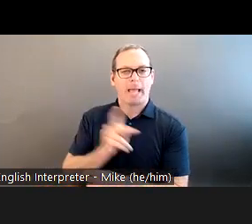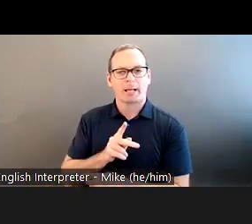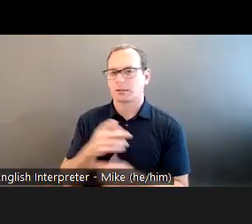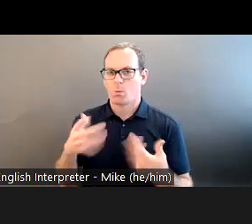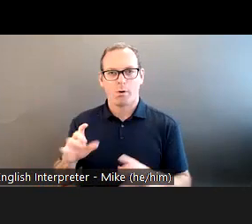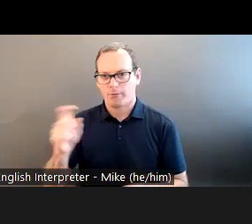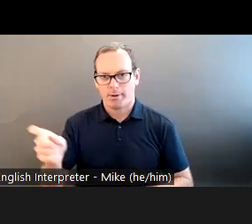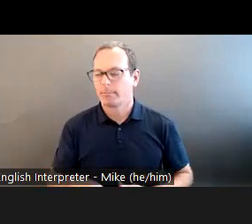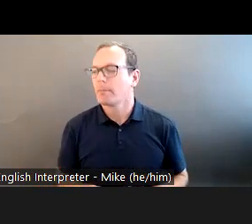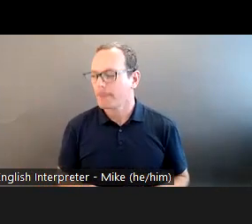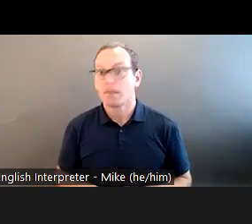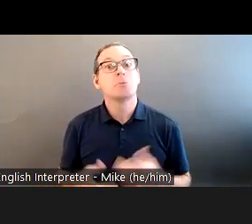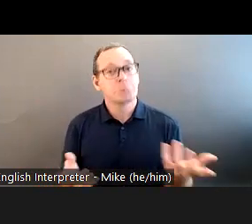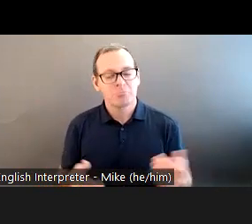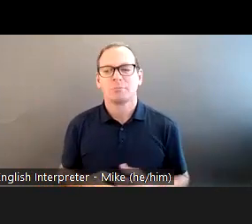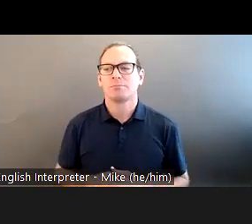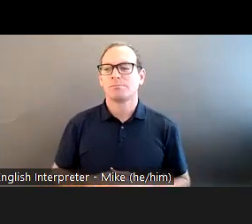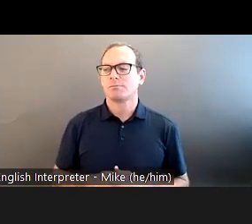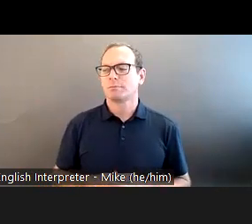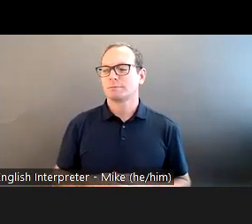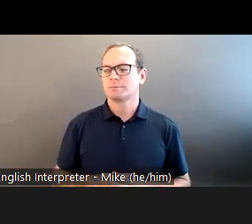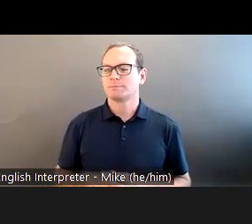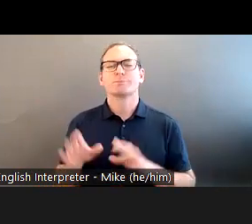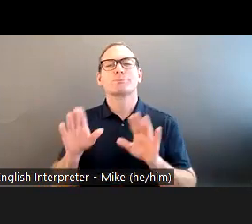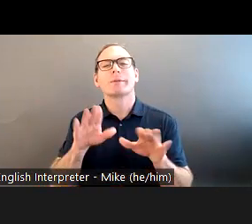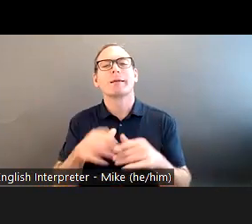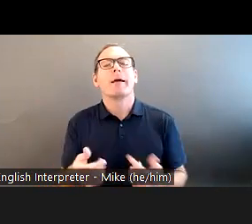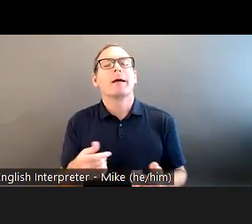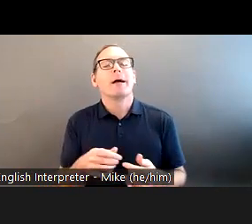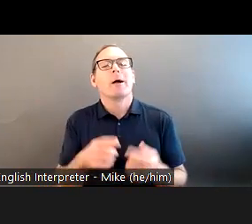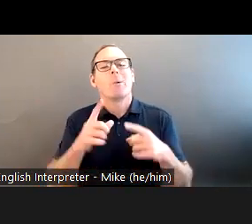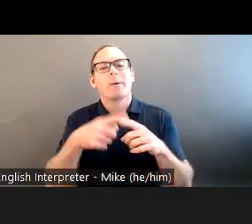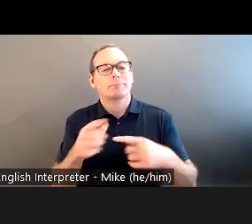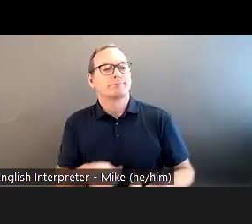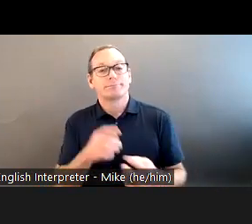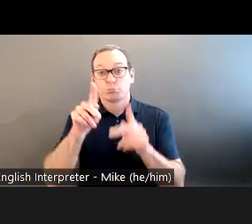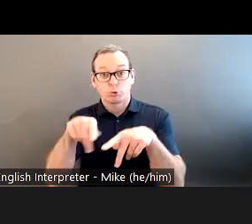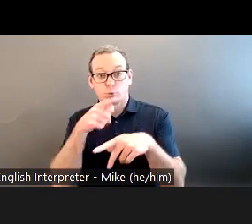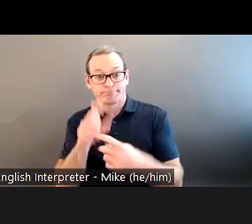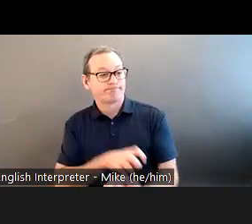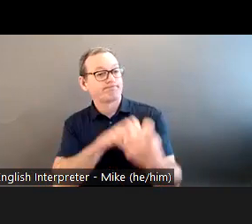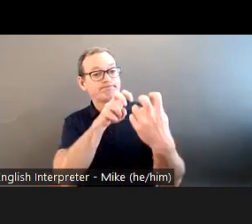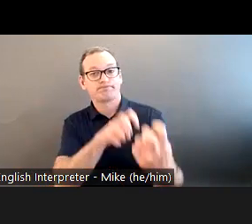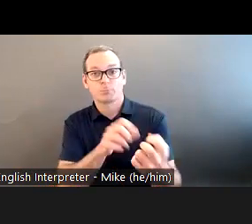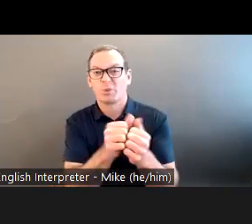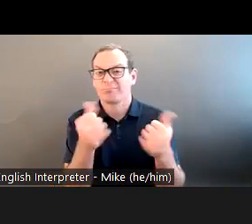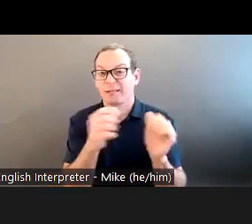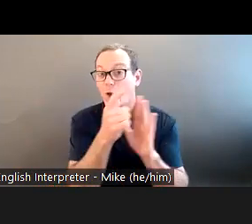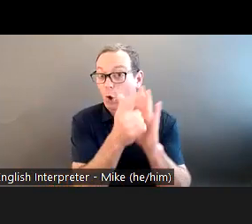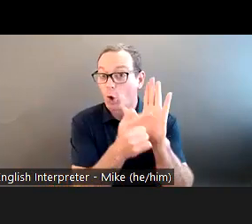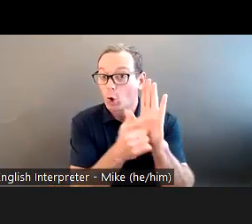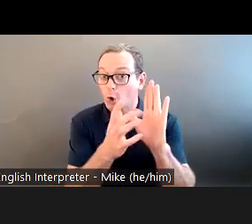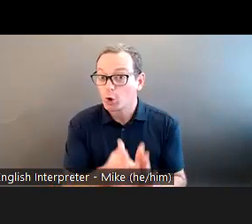with a lawyer, there is actually client solicitor privilege. So they have to keep confidential any information that was shared with that